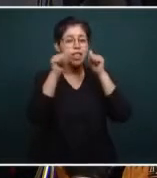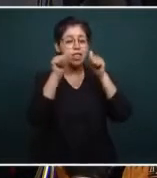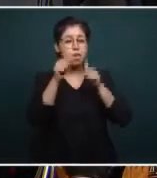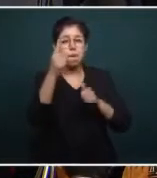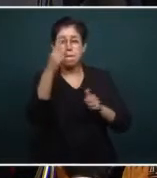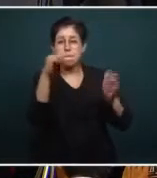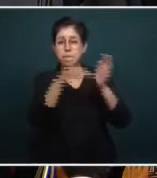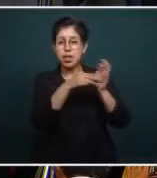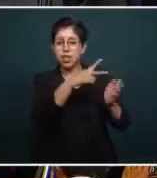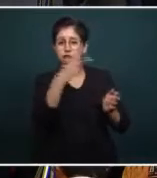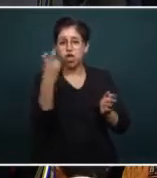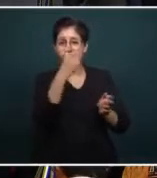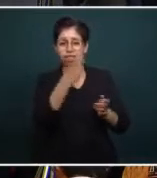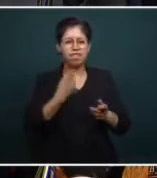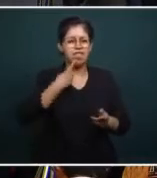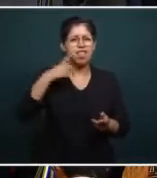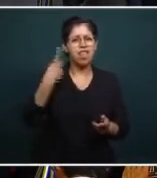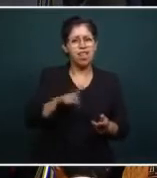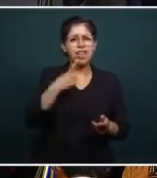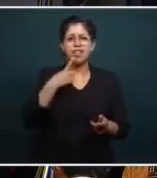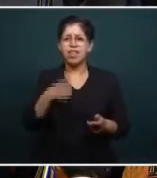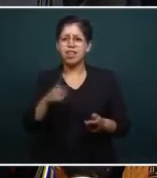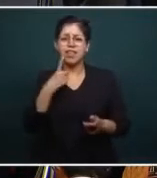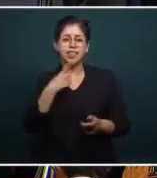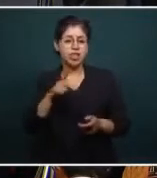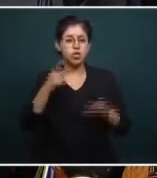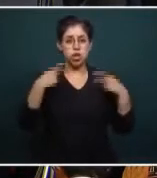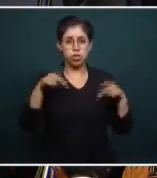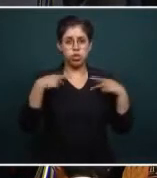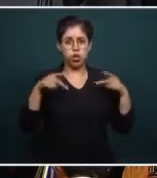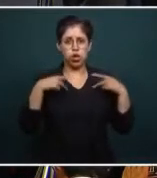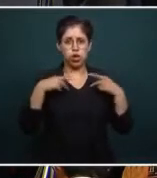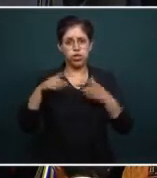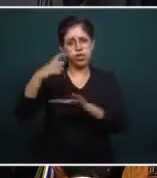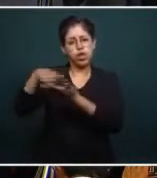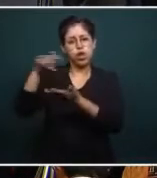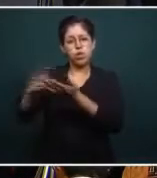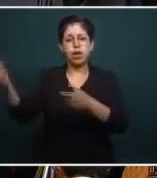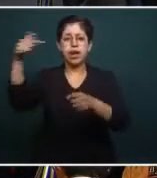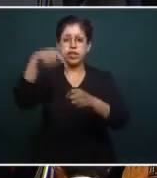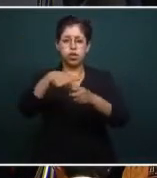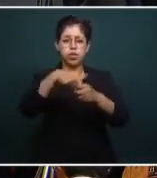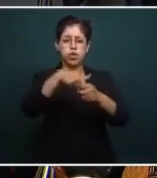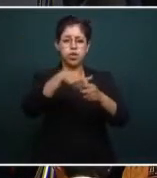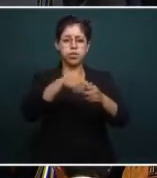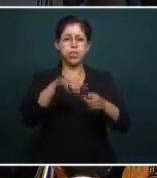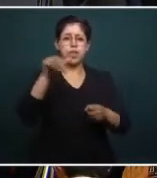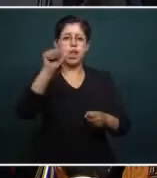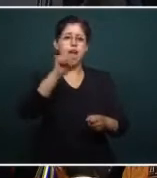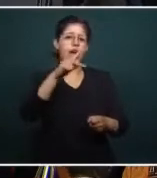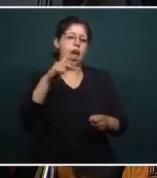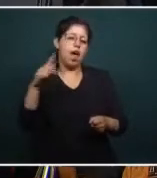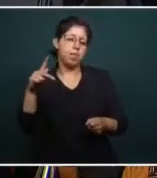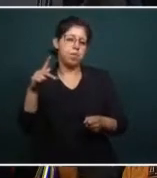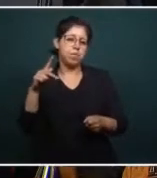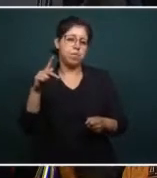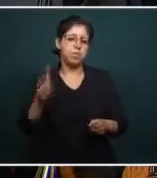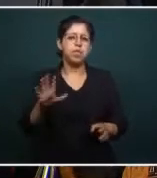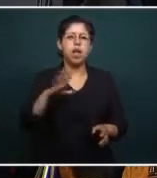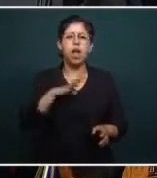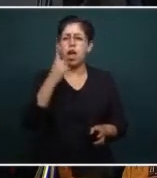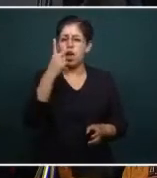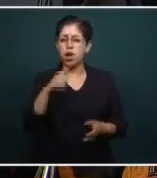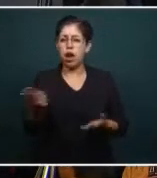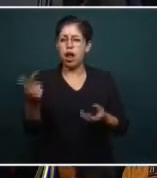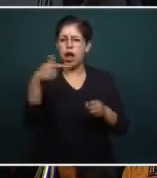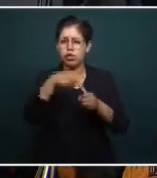to 1.228 quejas 1,200 presentadas por complaints los that were consumidores en presented by the nuestra app. consumers in Por on cierto, our una app, gasolinera